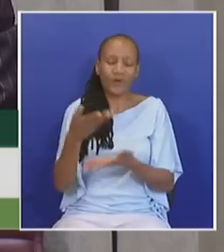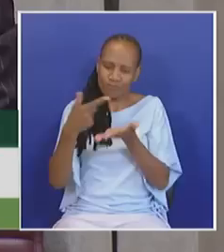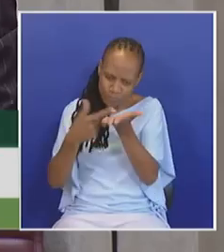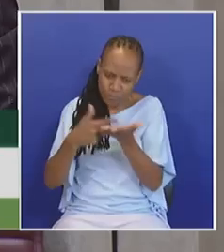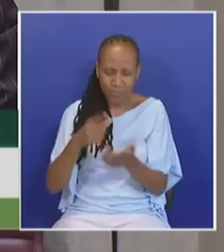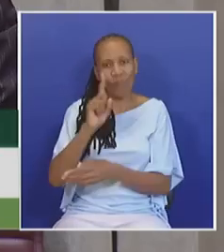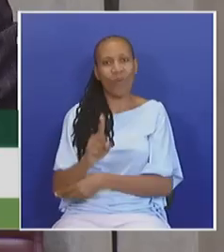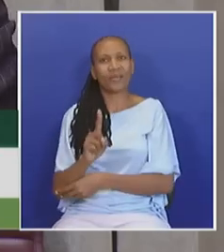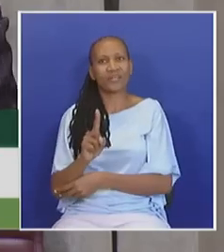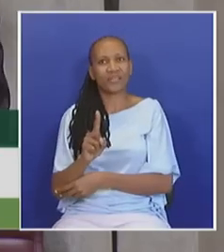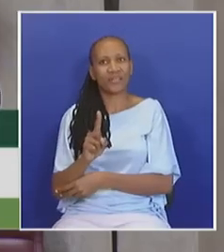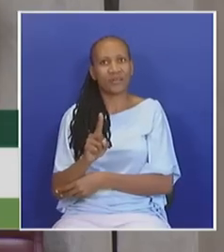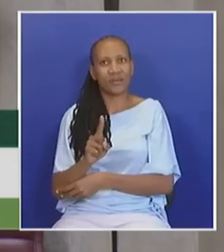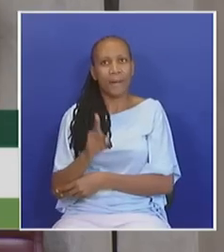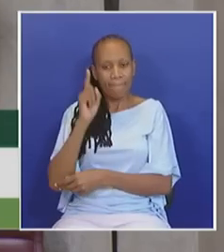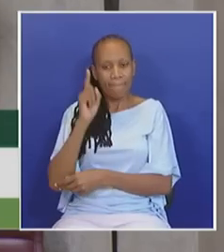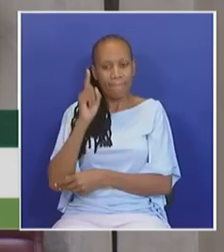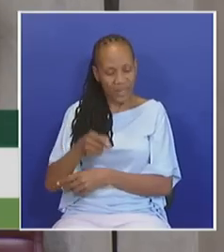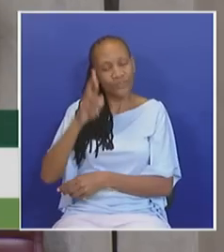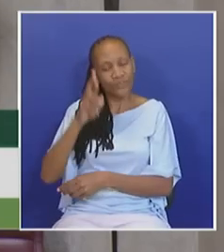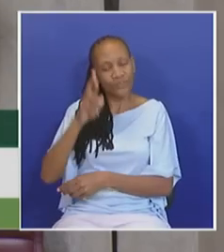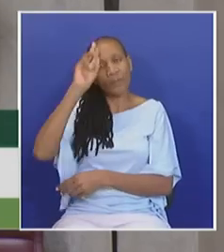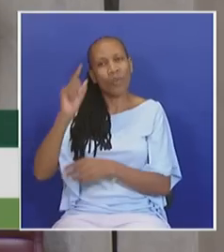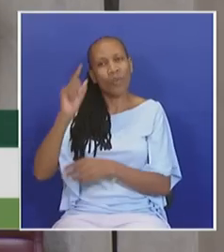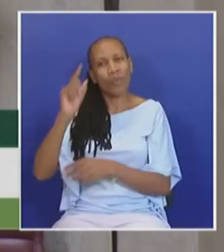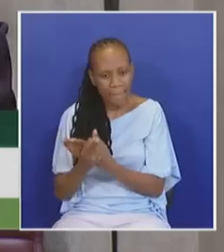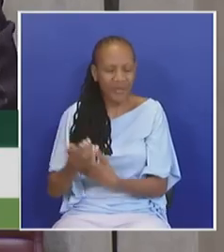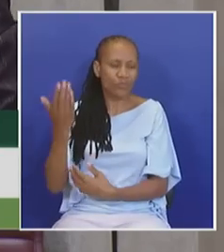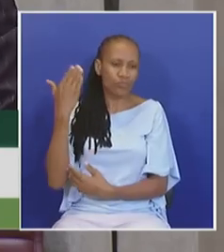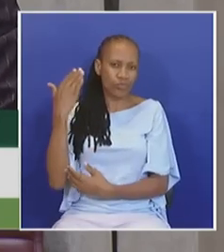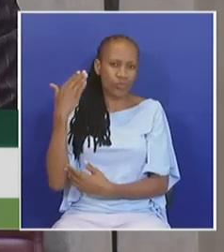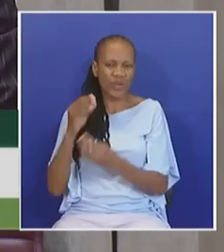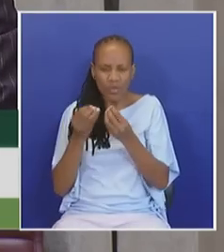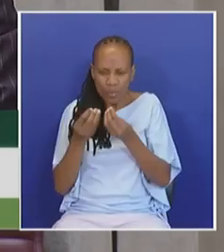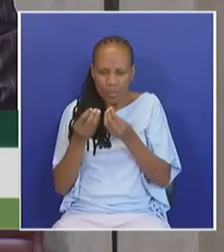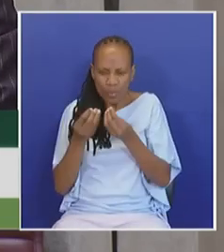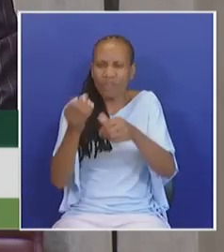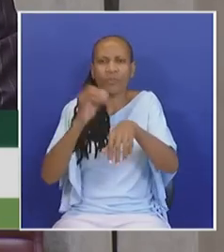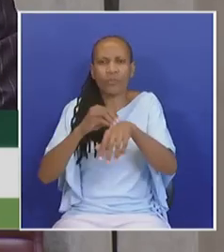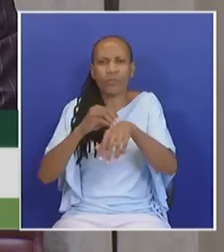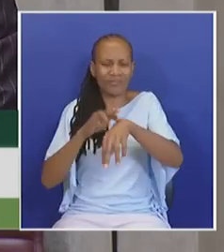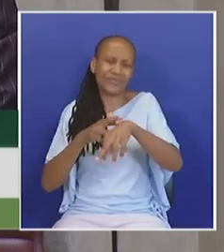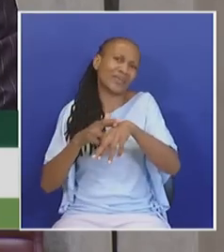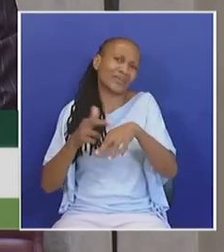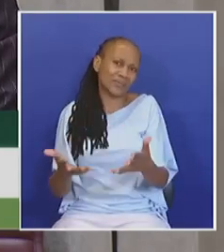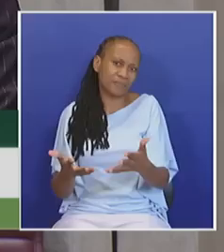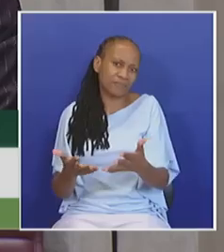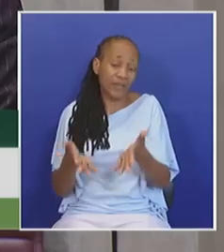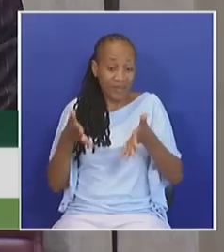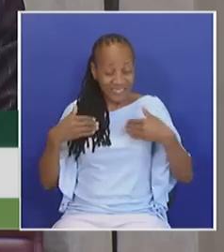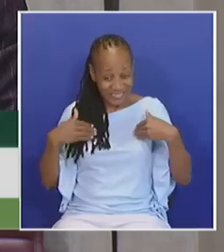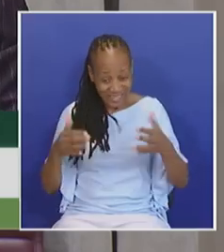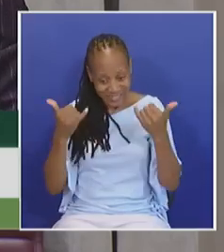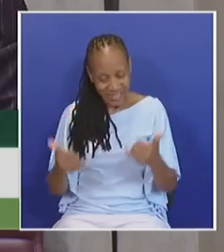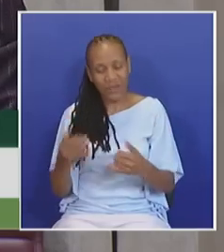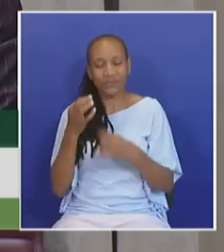of the debt we owe to the ages to solve the problem of the color line. From the outset, let us make the firm point